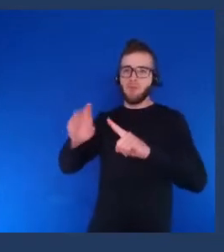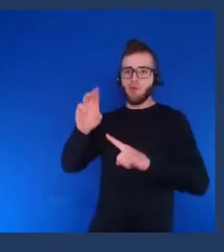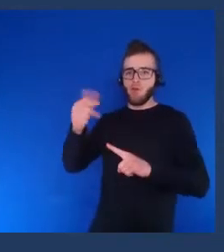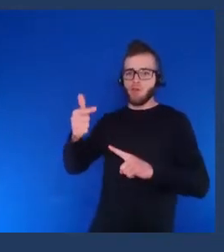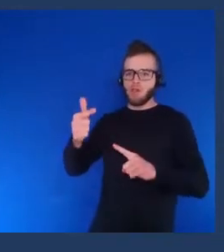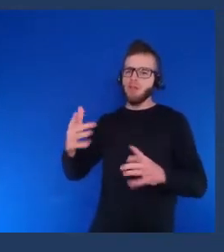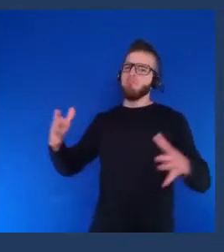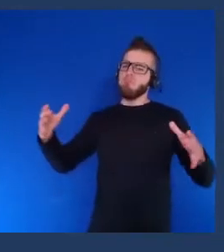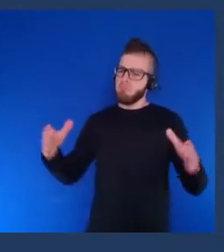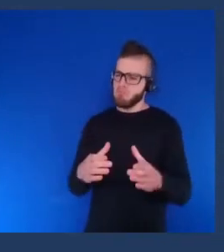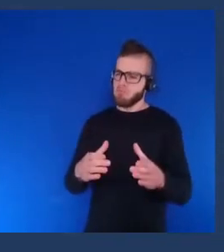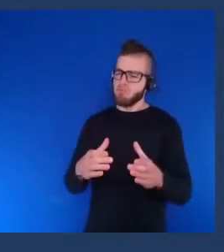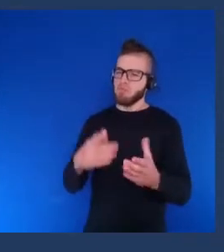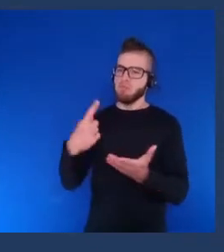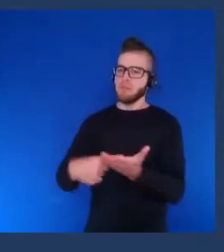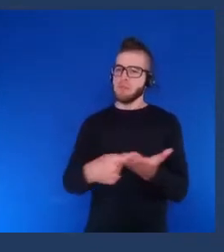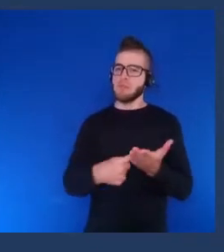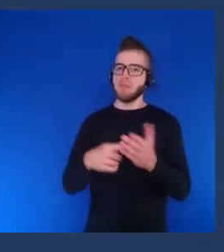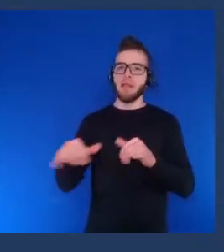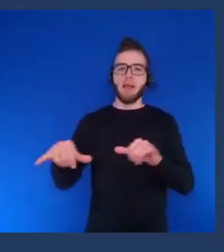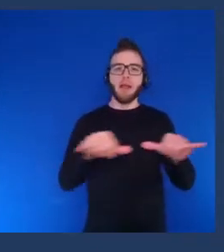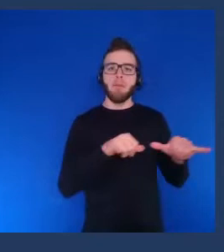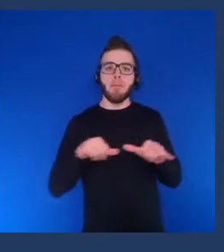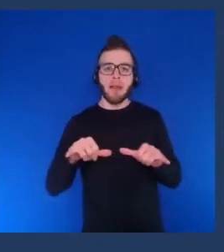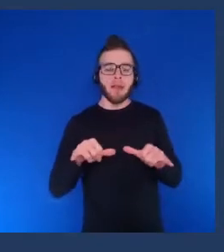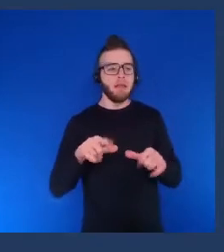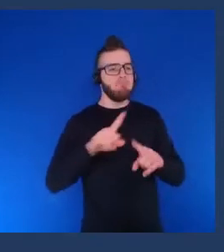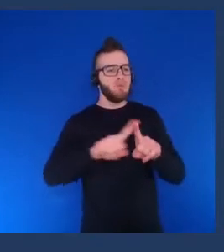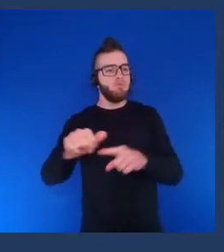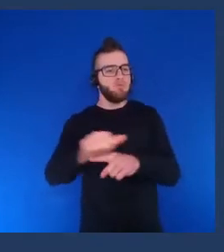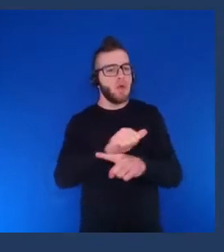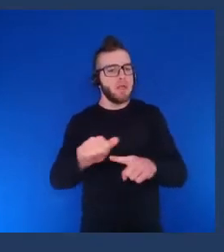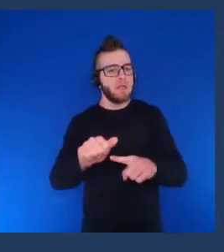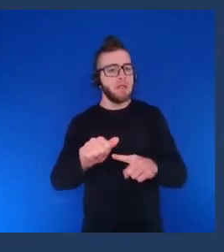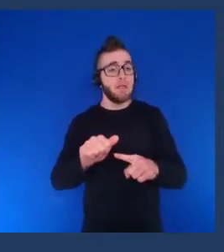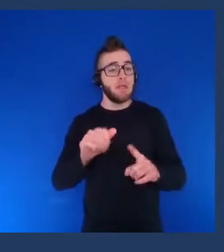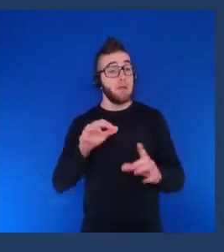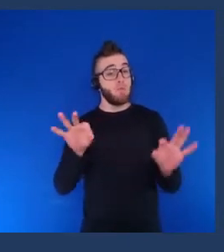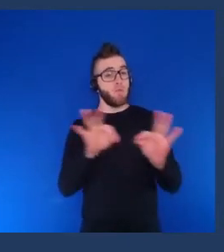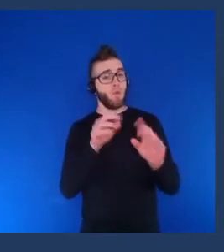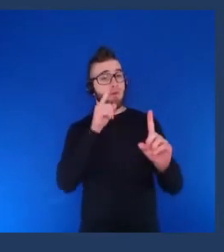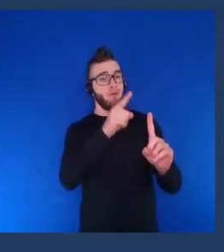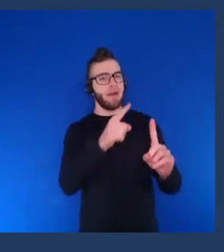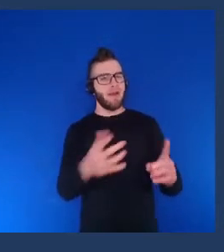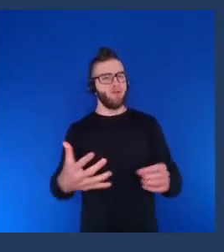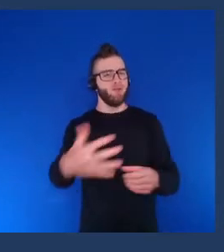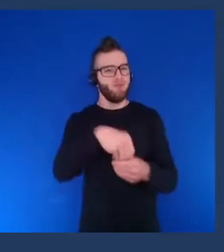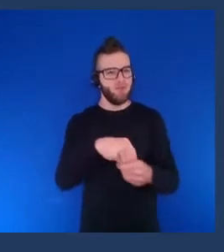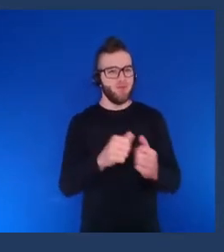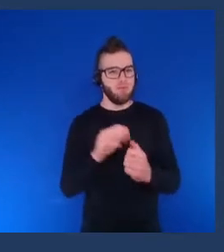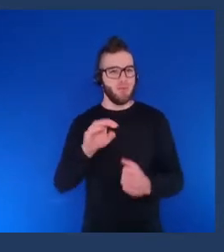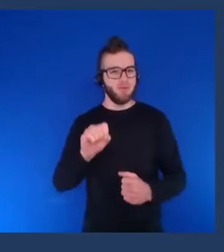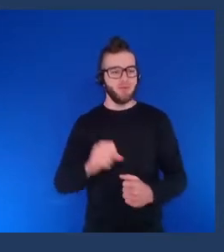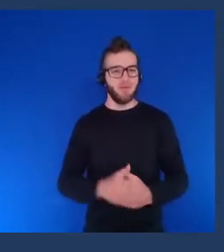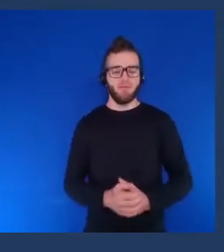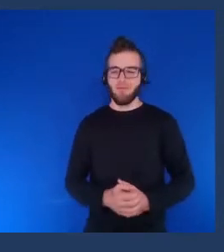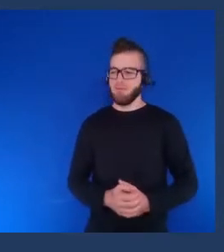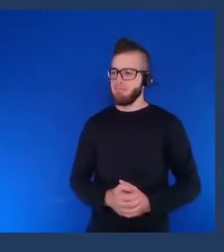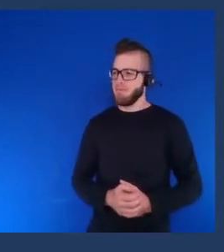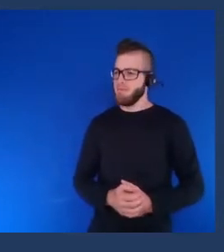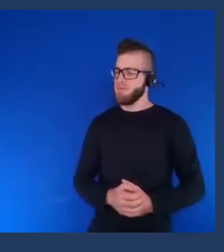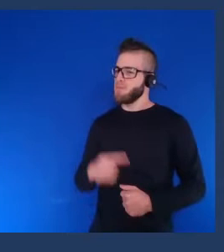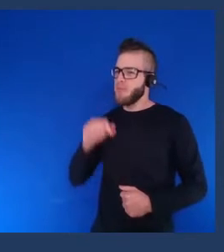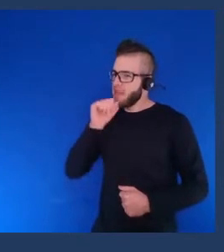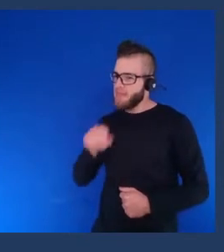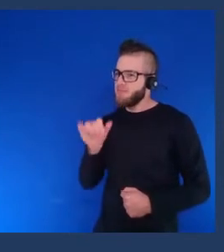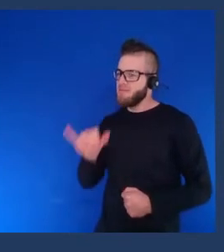practices, all in the spirit of inclusion at Microsoft. I really love that. I love the